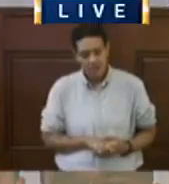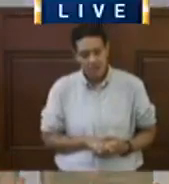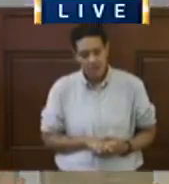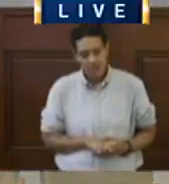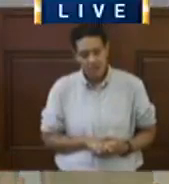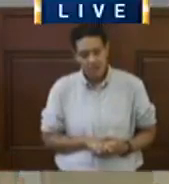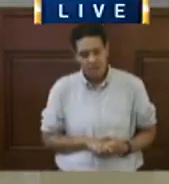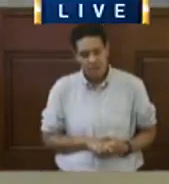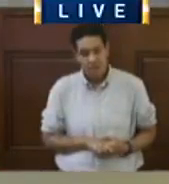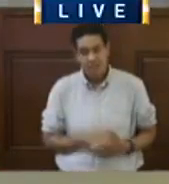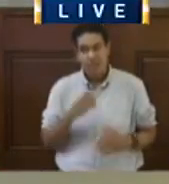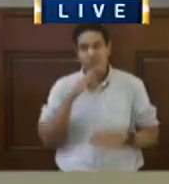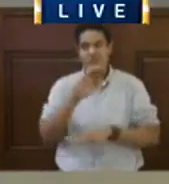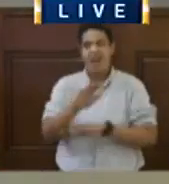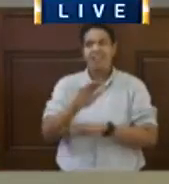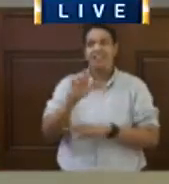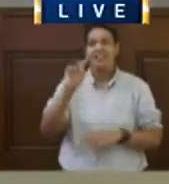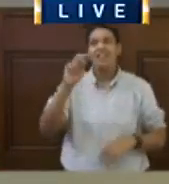Yes, sir.